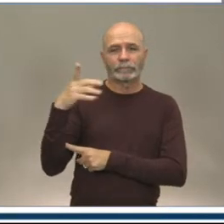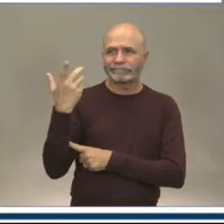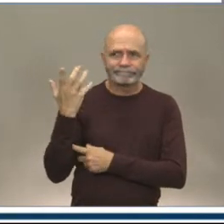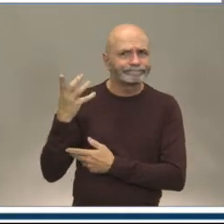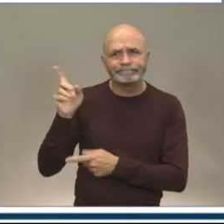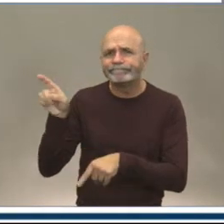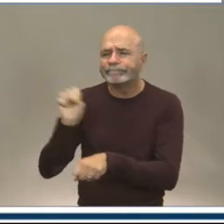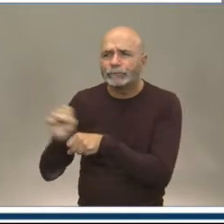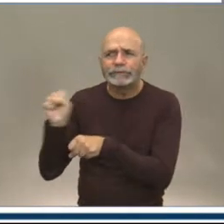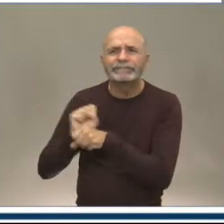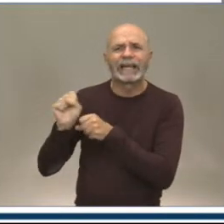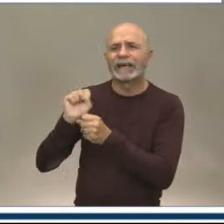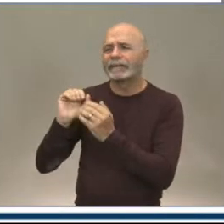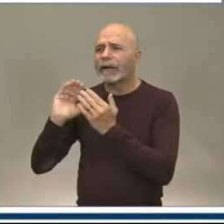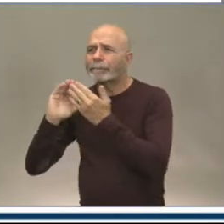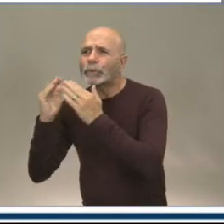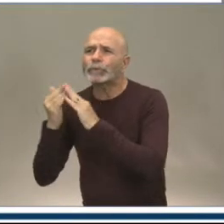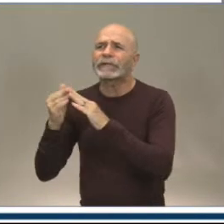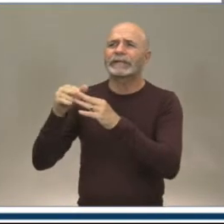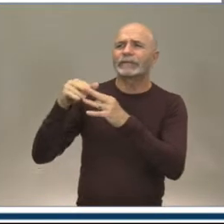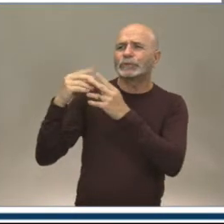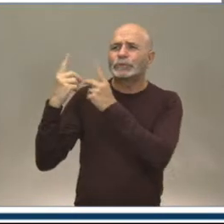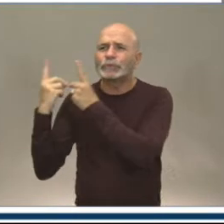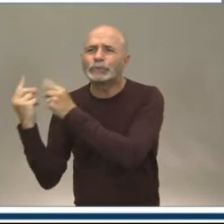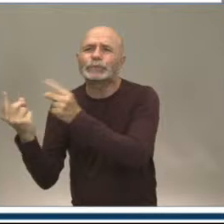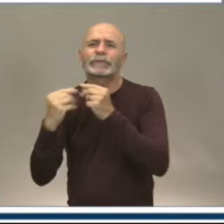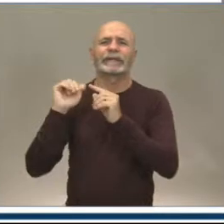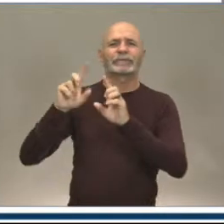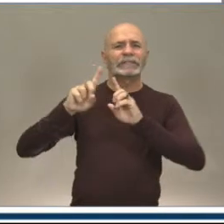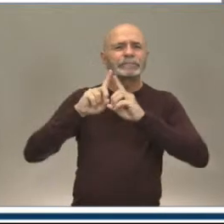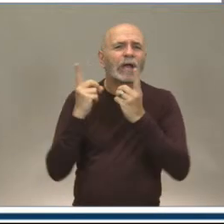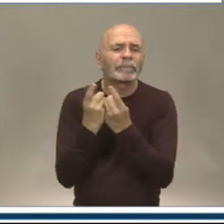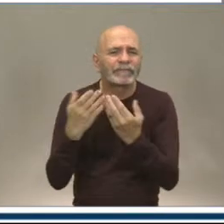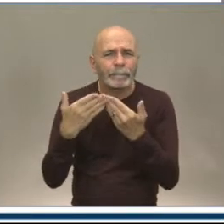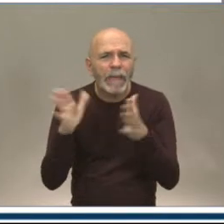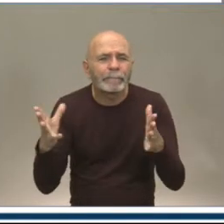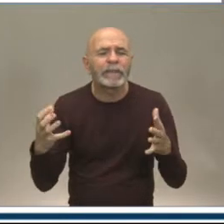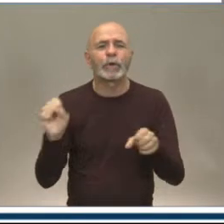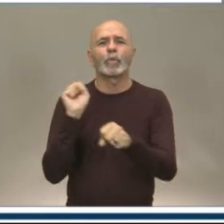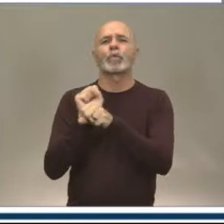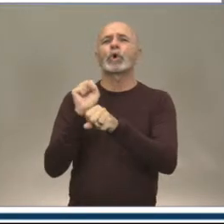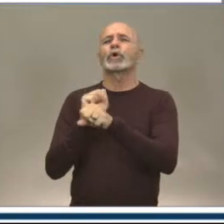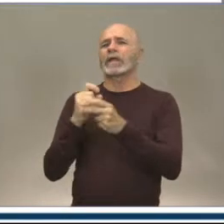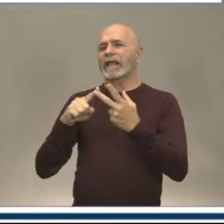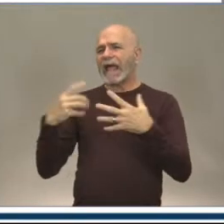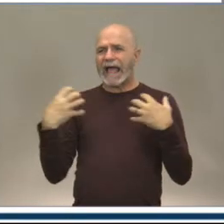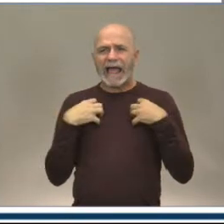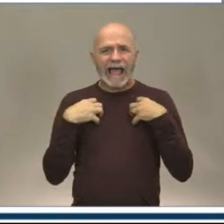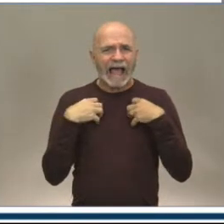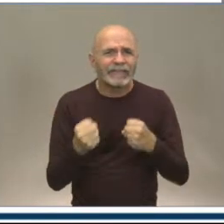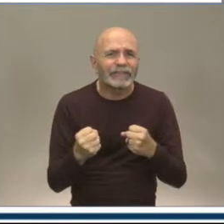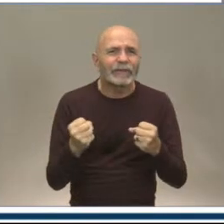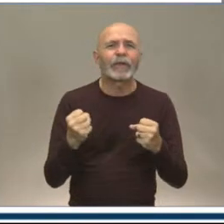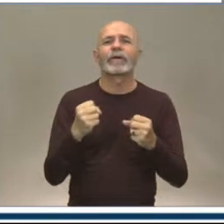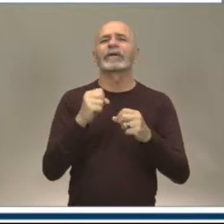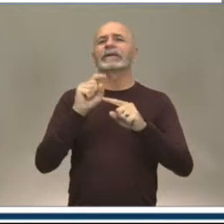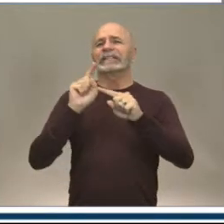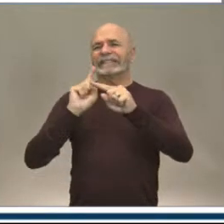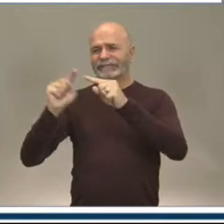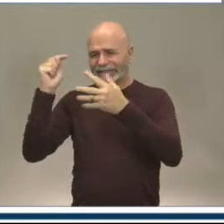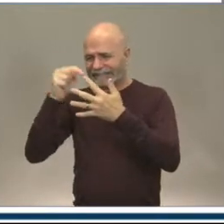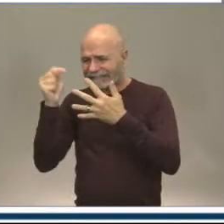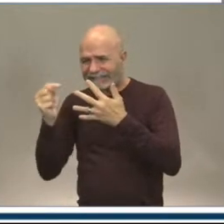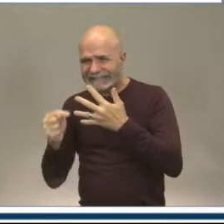and other partners, including the Department of Public Works and Health and Wellness, to coordinate response efforts in